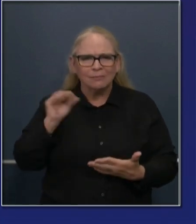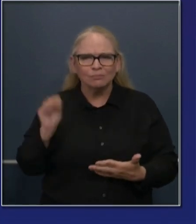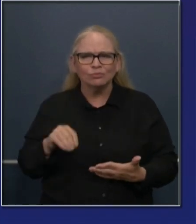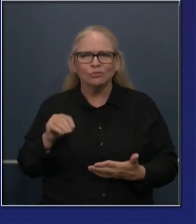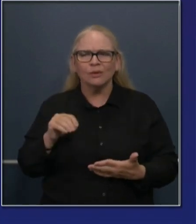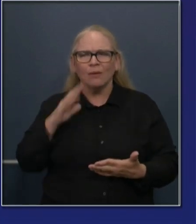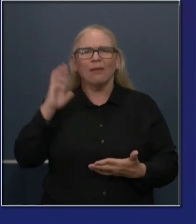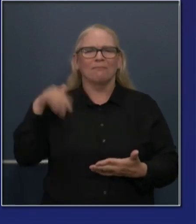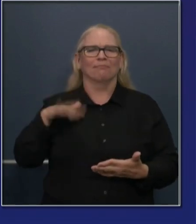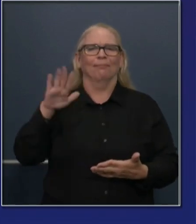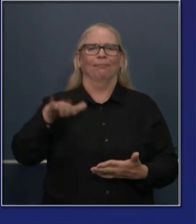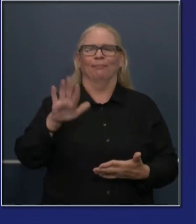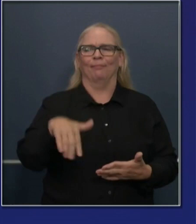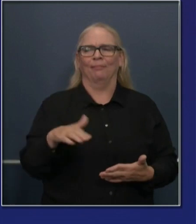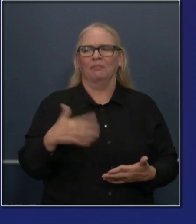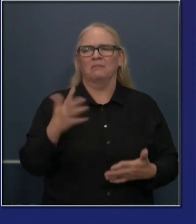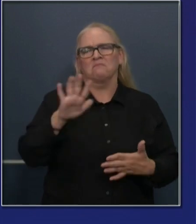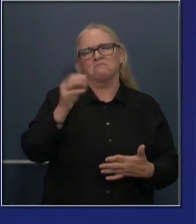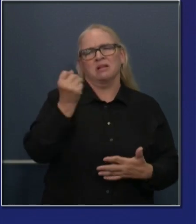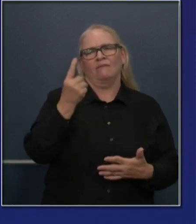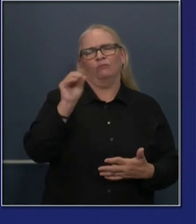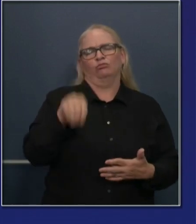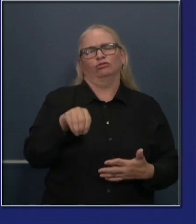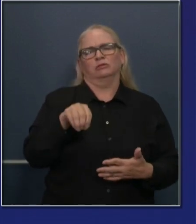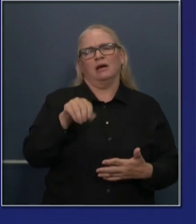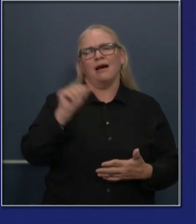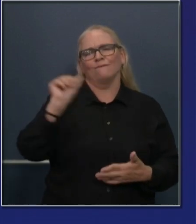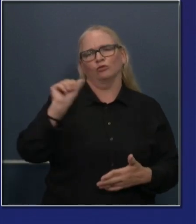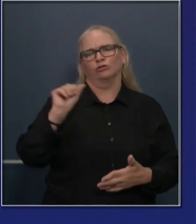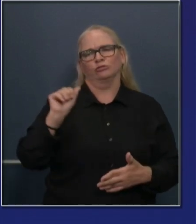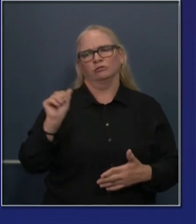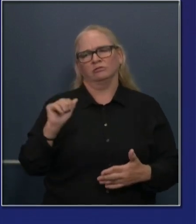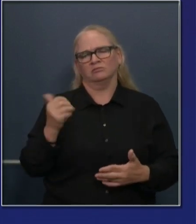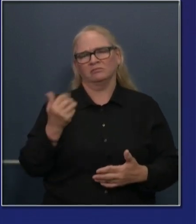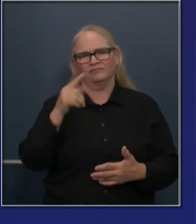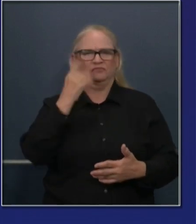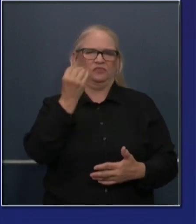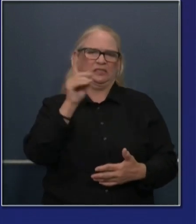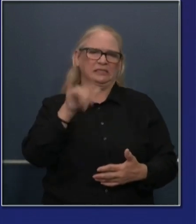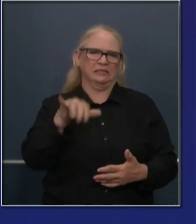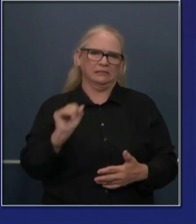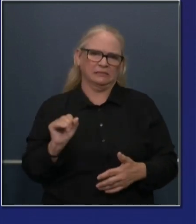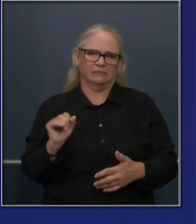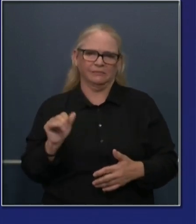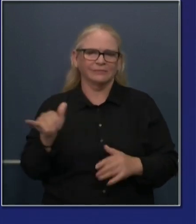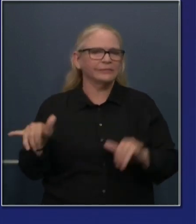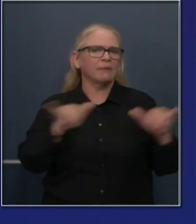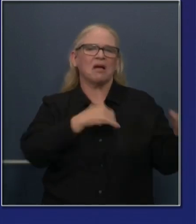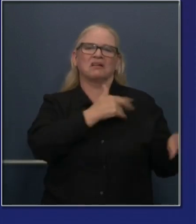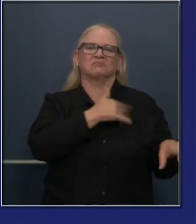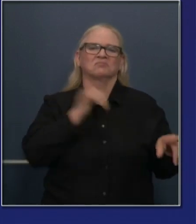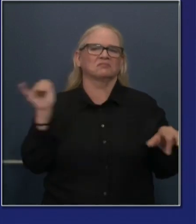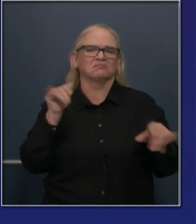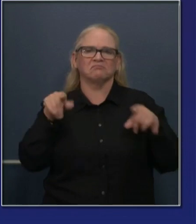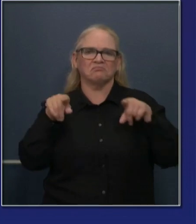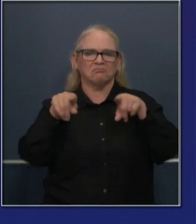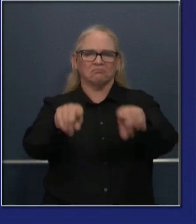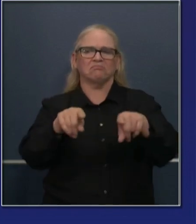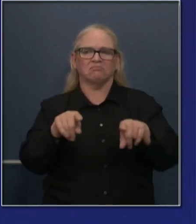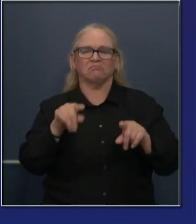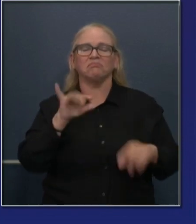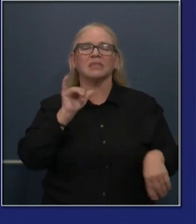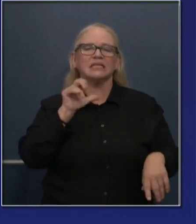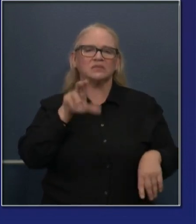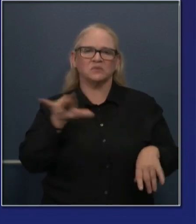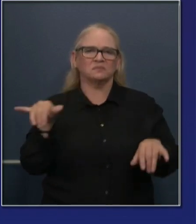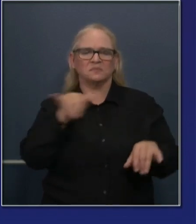admissions over a 14-day period in ICUs. And like hospitals, ICU capacity is distinctive